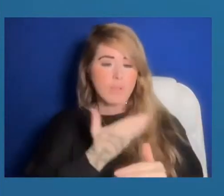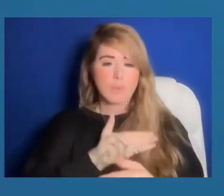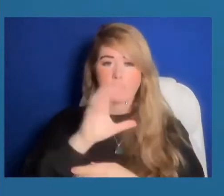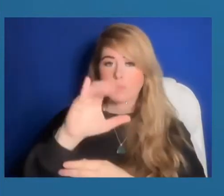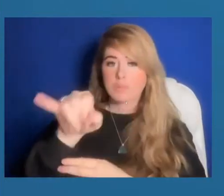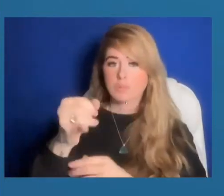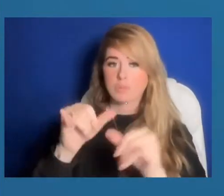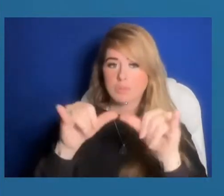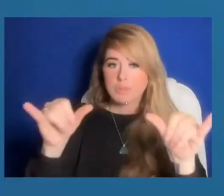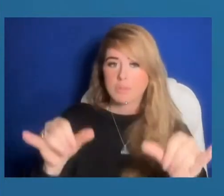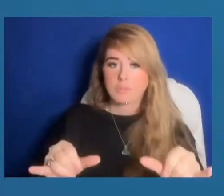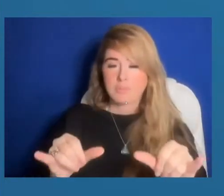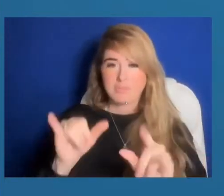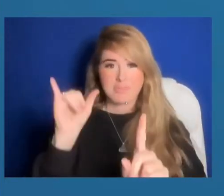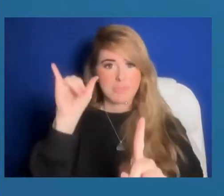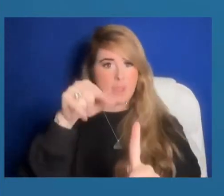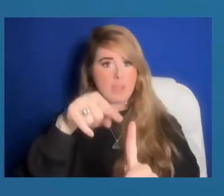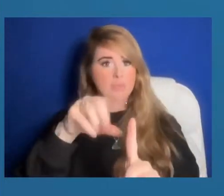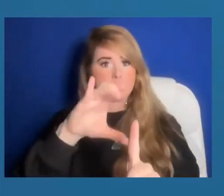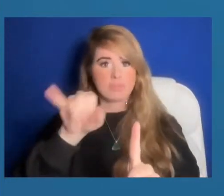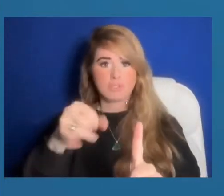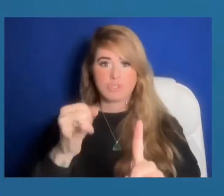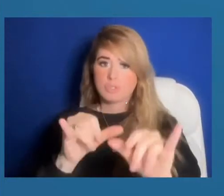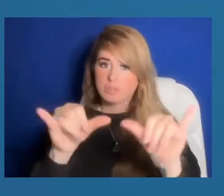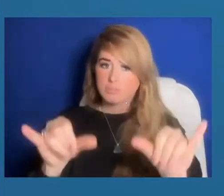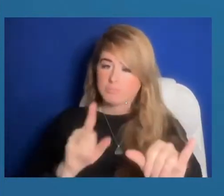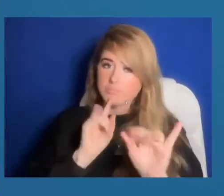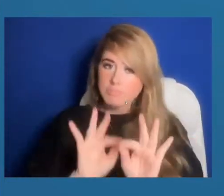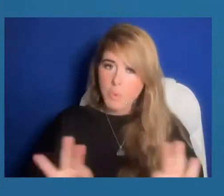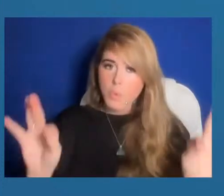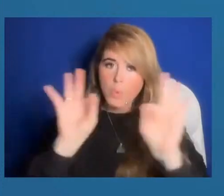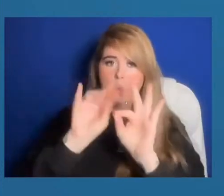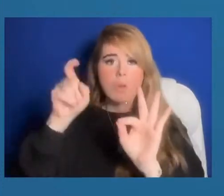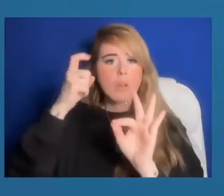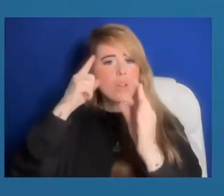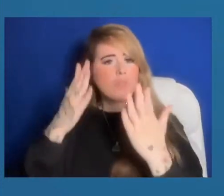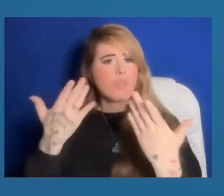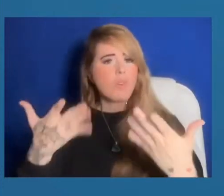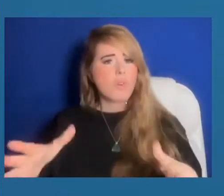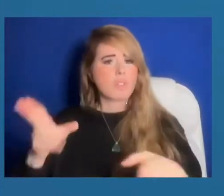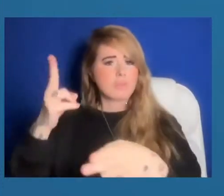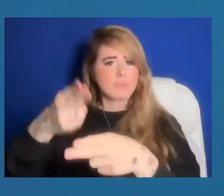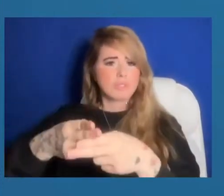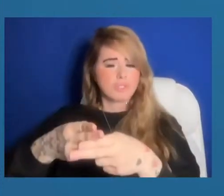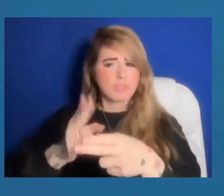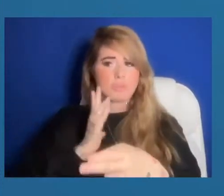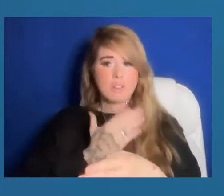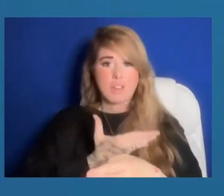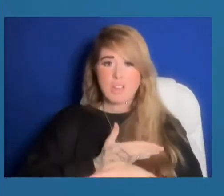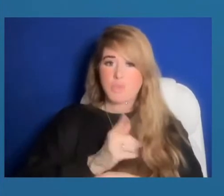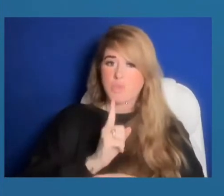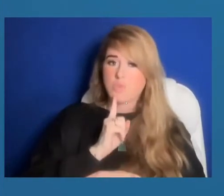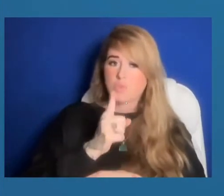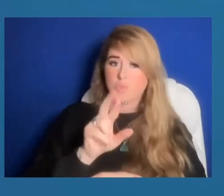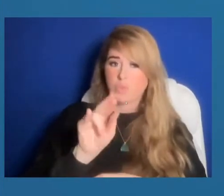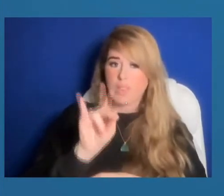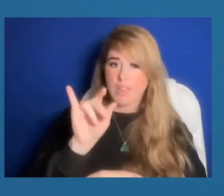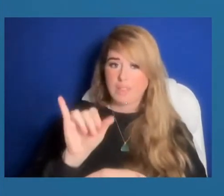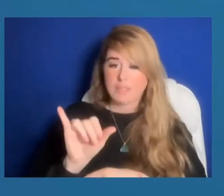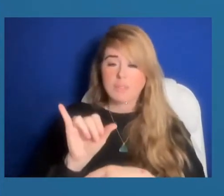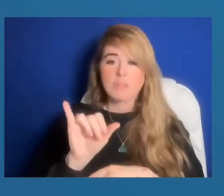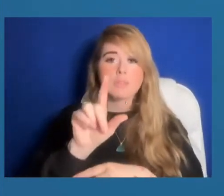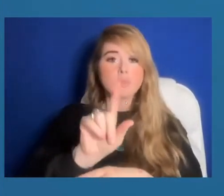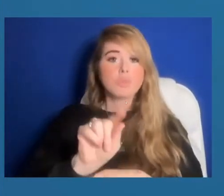is so important. And the governor mentioned it. The reality is that the 2020, that came effective